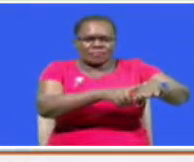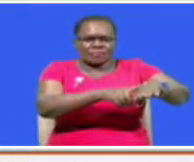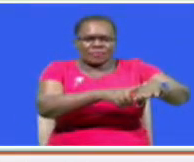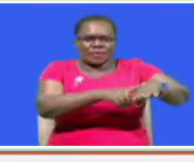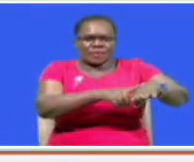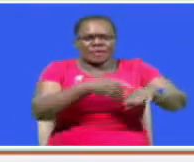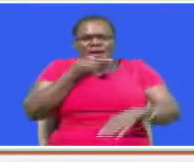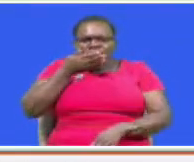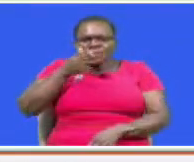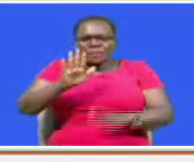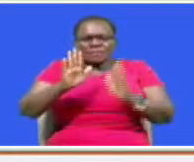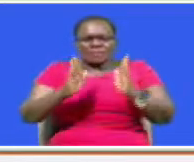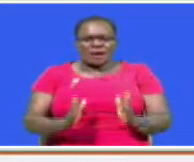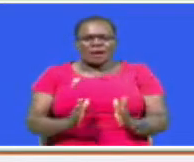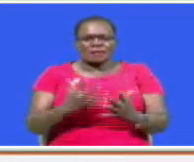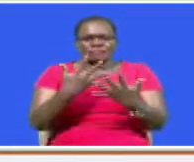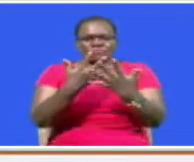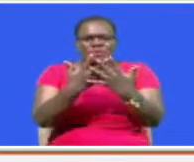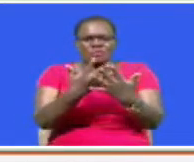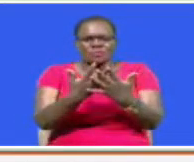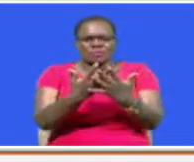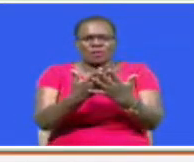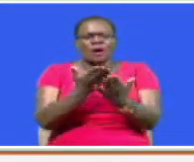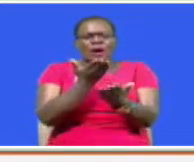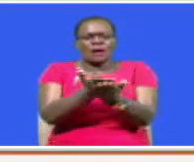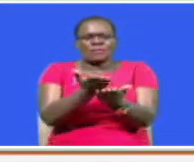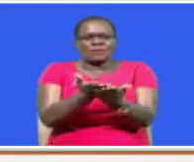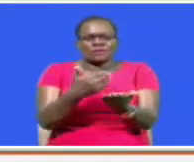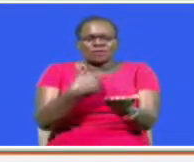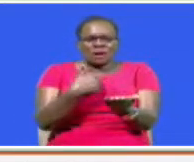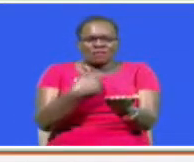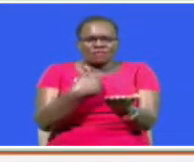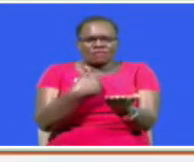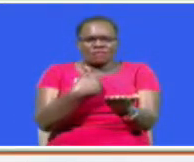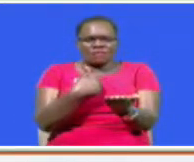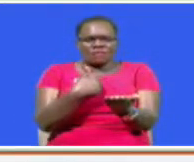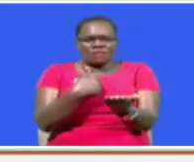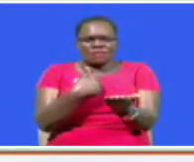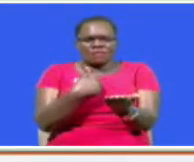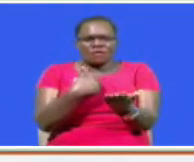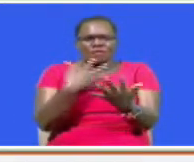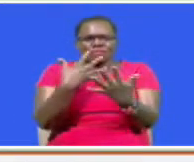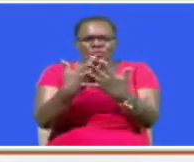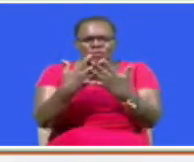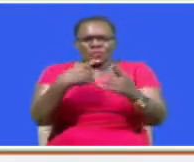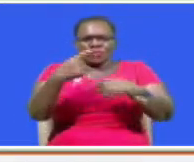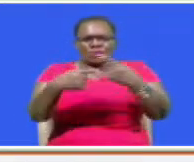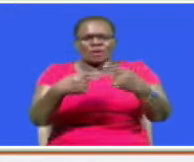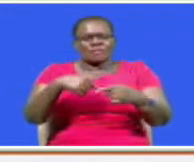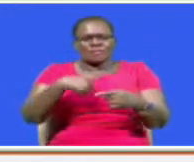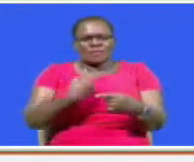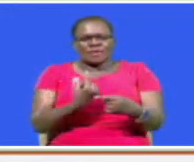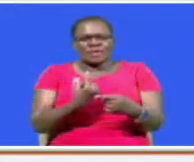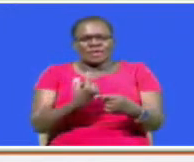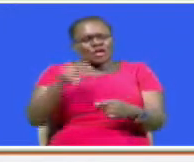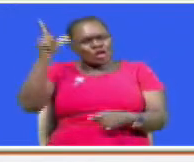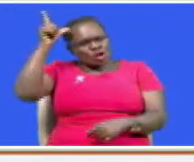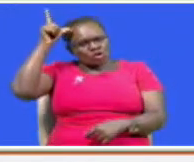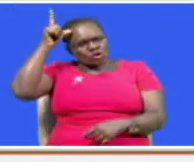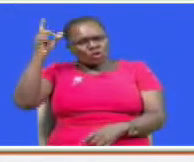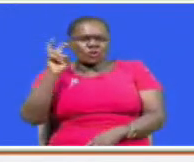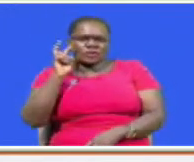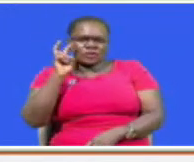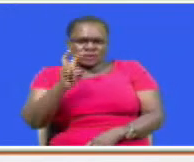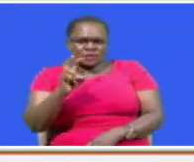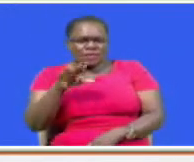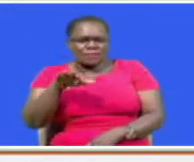Since the respondents have been in custody and there is an application for extension of their continued detention, I find it illogical to